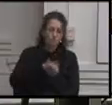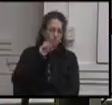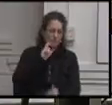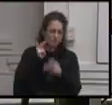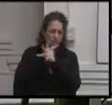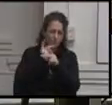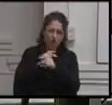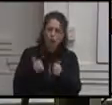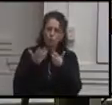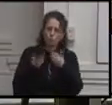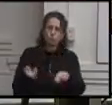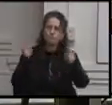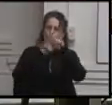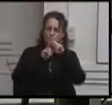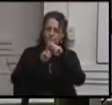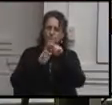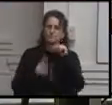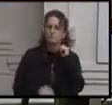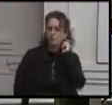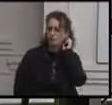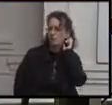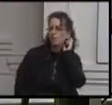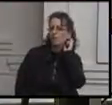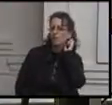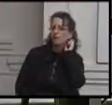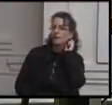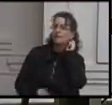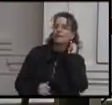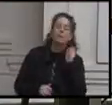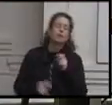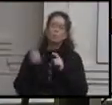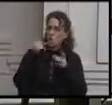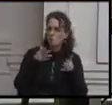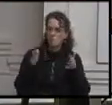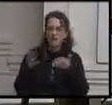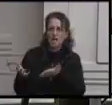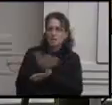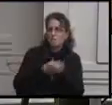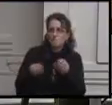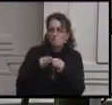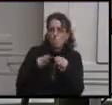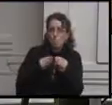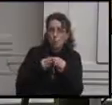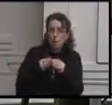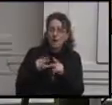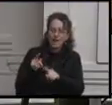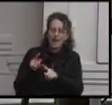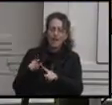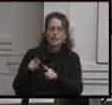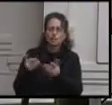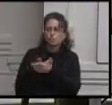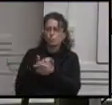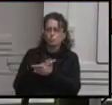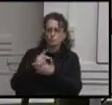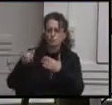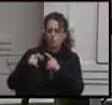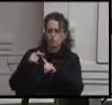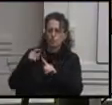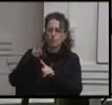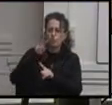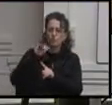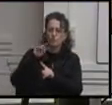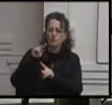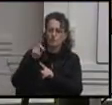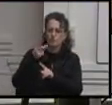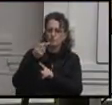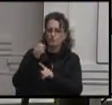one possible source of those additional credits is a system that's being developed on the Wyndham Solid Waste District closed